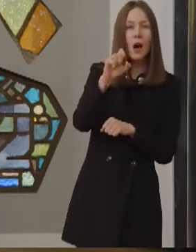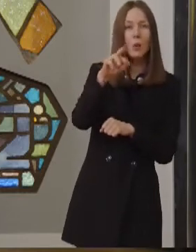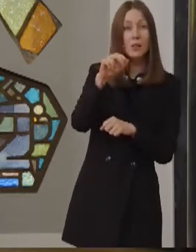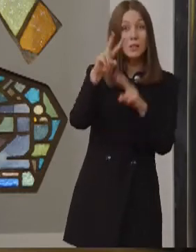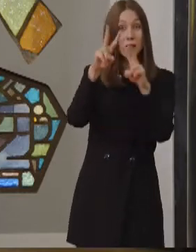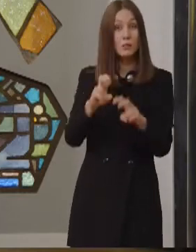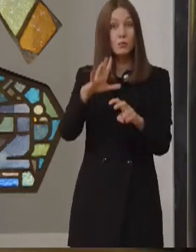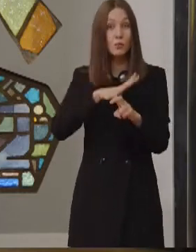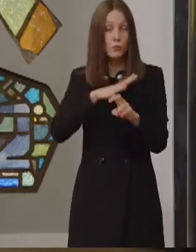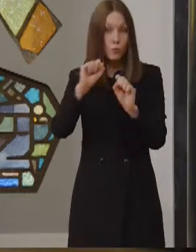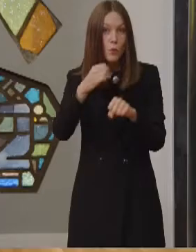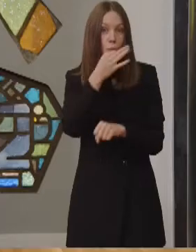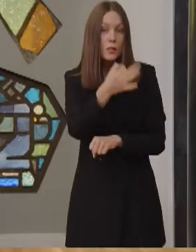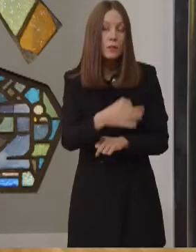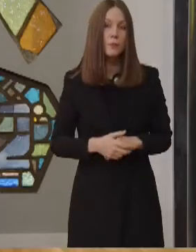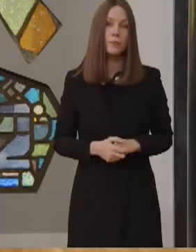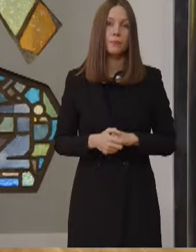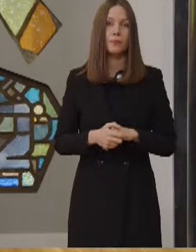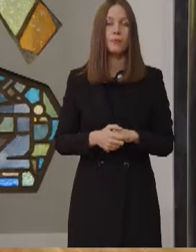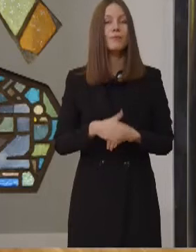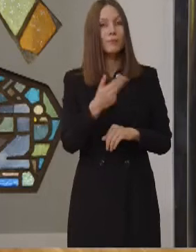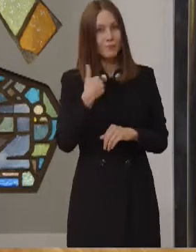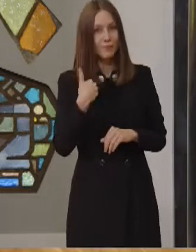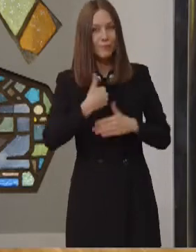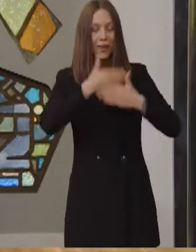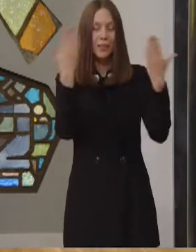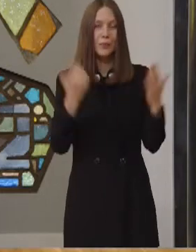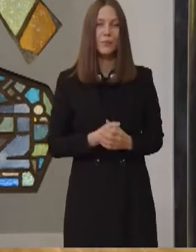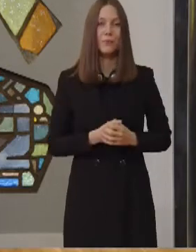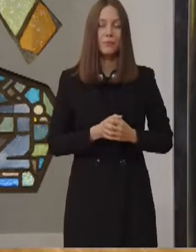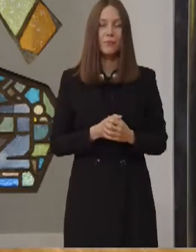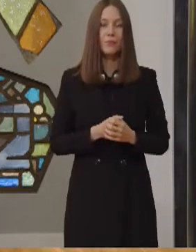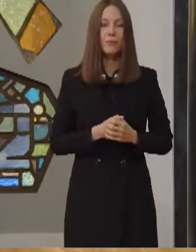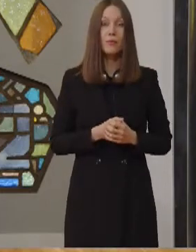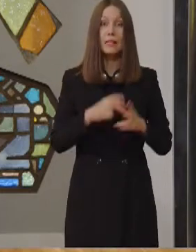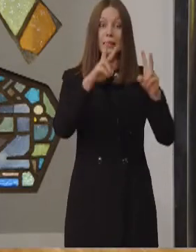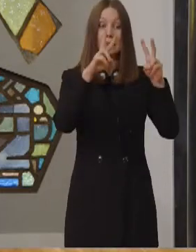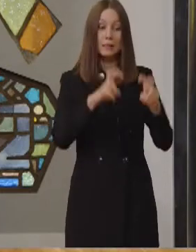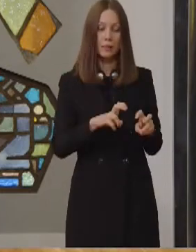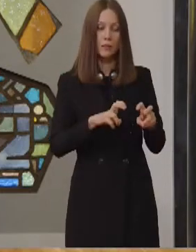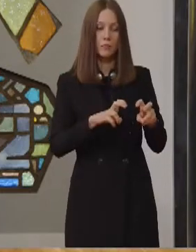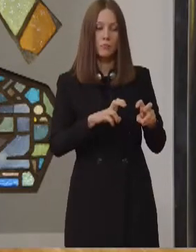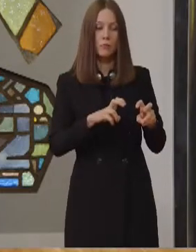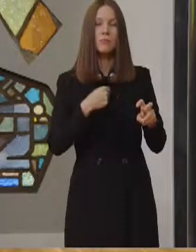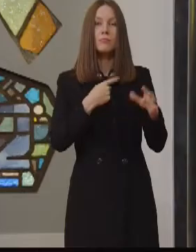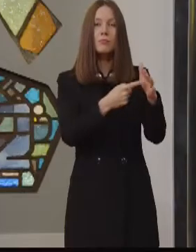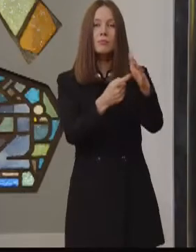to Liutauras Labanauskas, who has carried out the research. Thank you. Good afternoon.